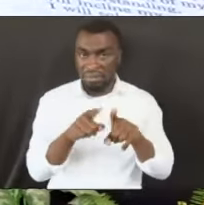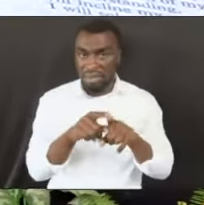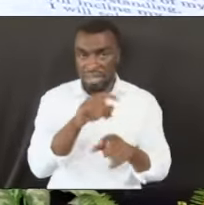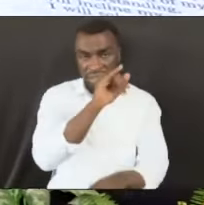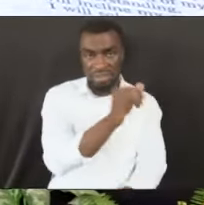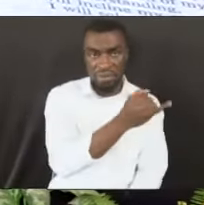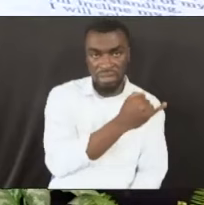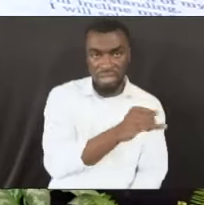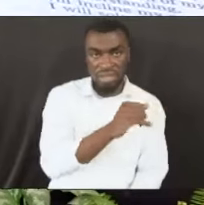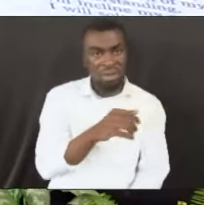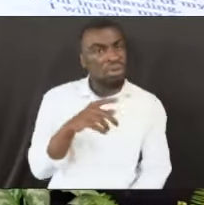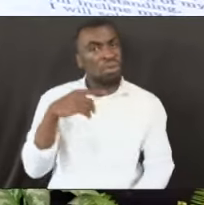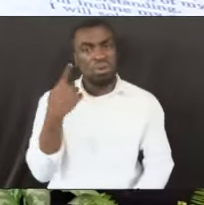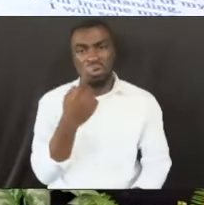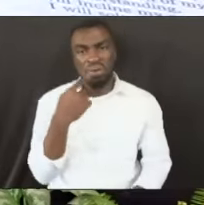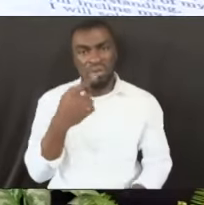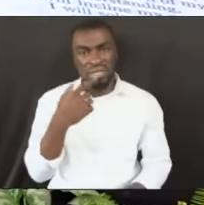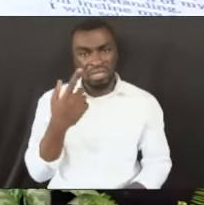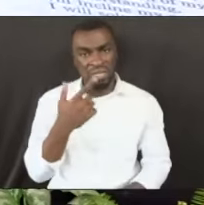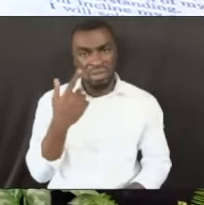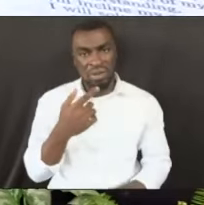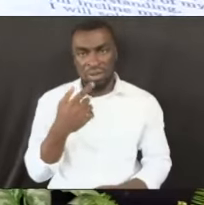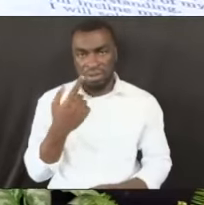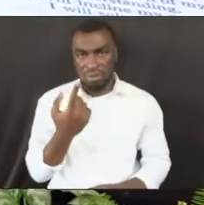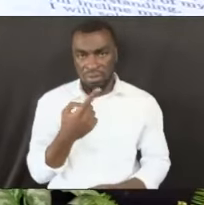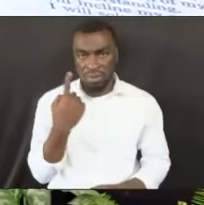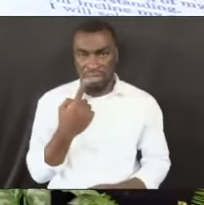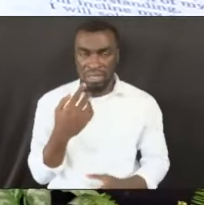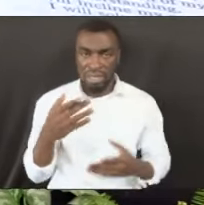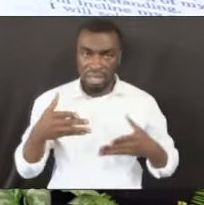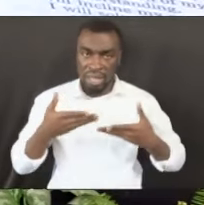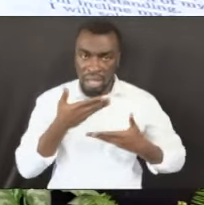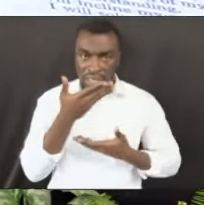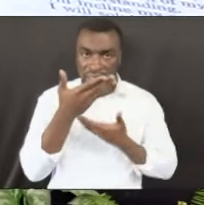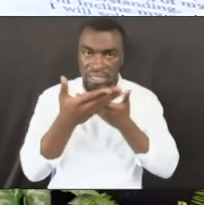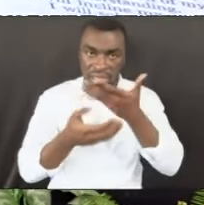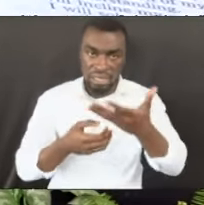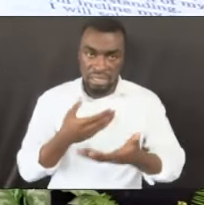that you undo the disobedience. You comply.